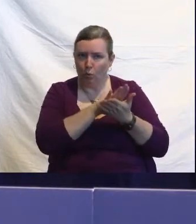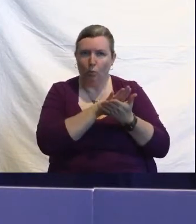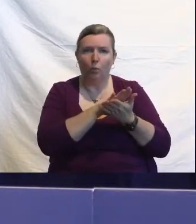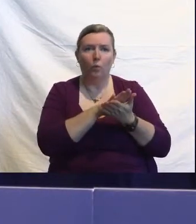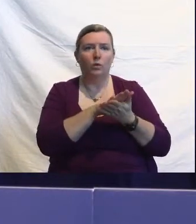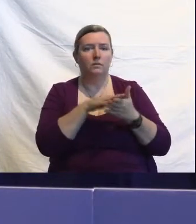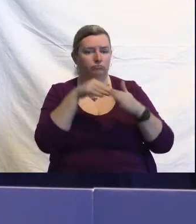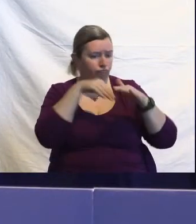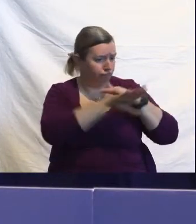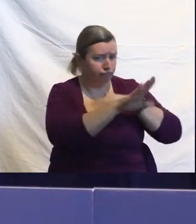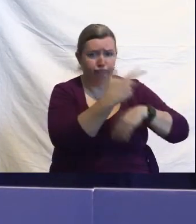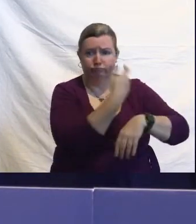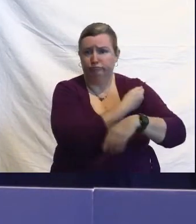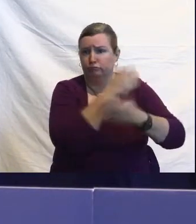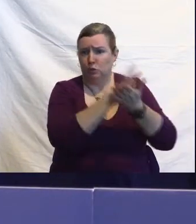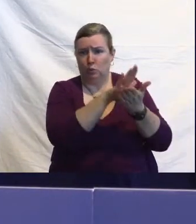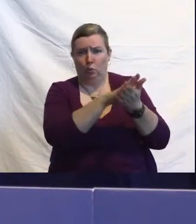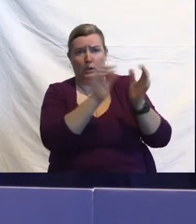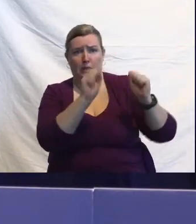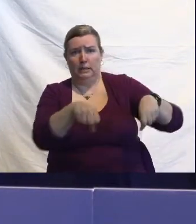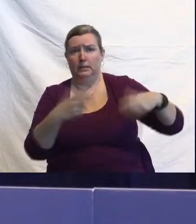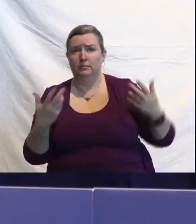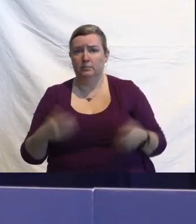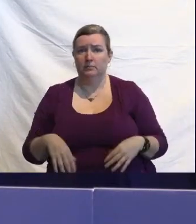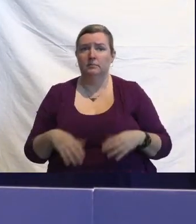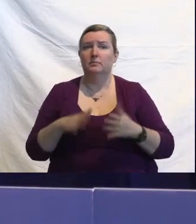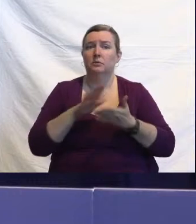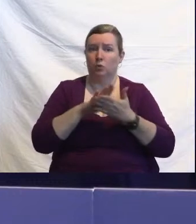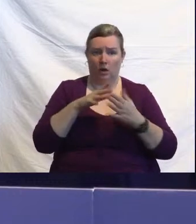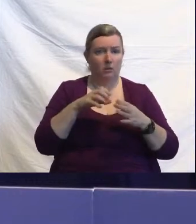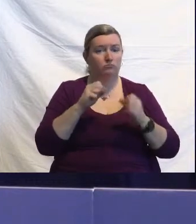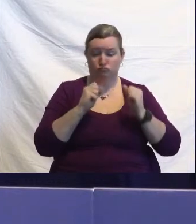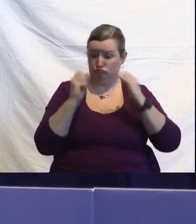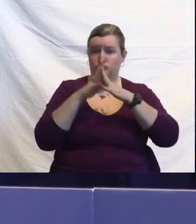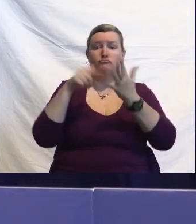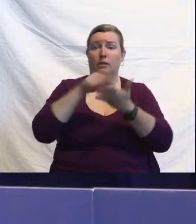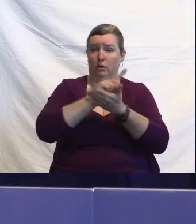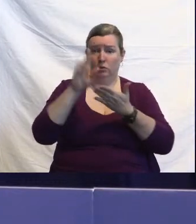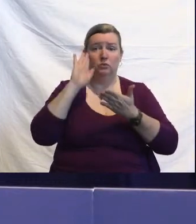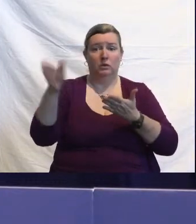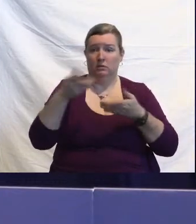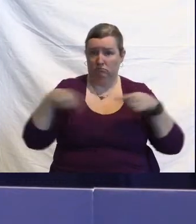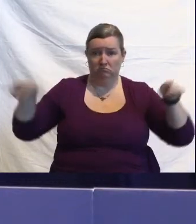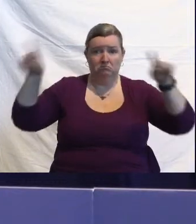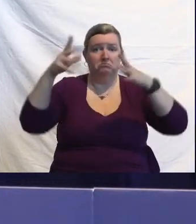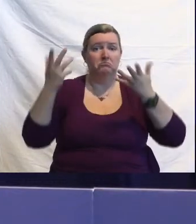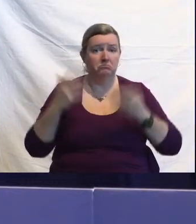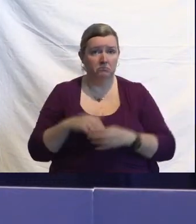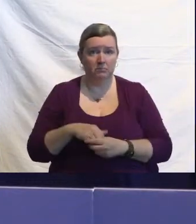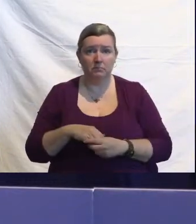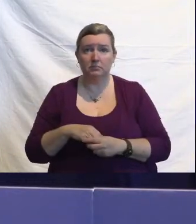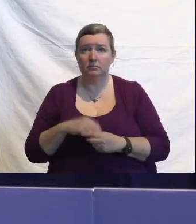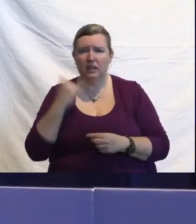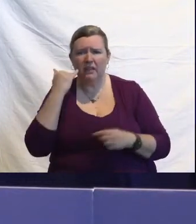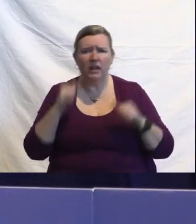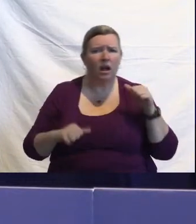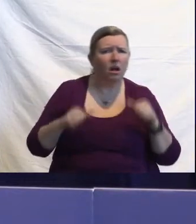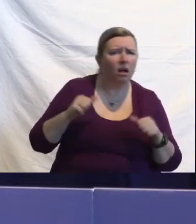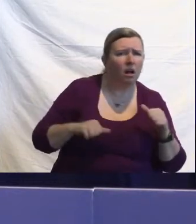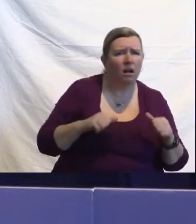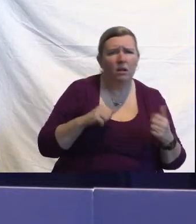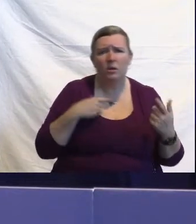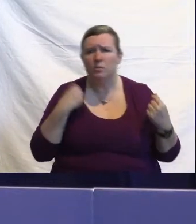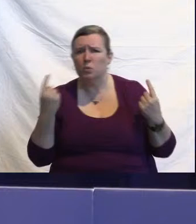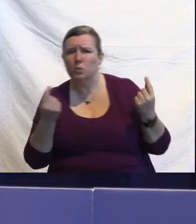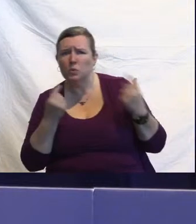Some of these school clinics are kicking off this week. Parents should discuss any questions they have with their pediatrician, their family